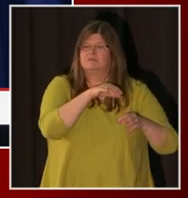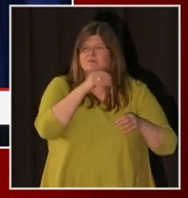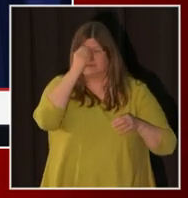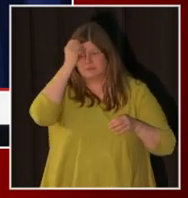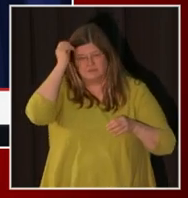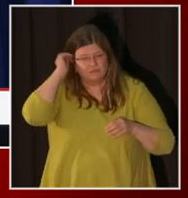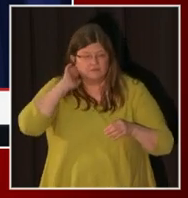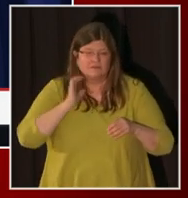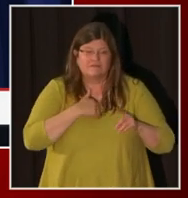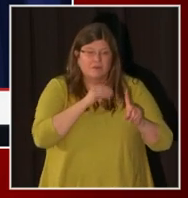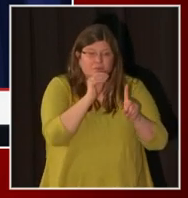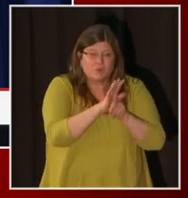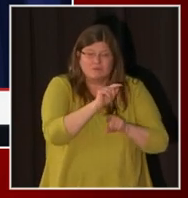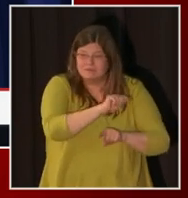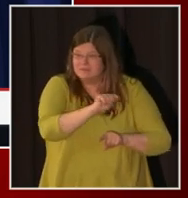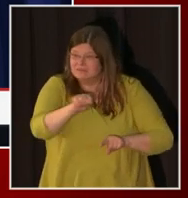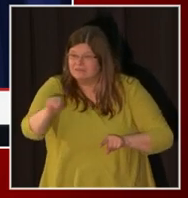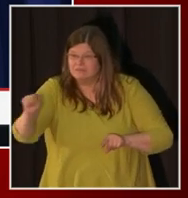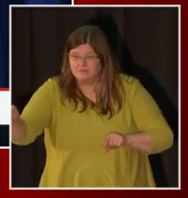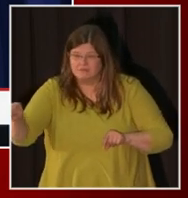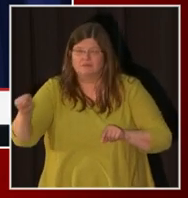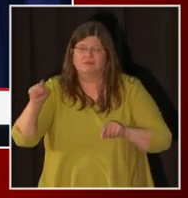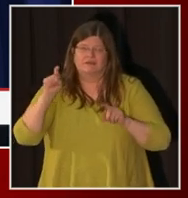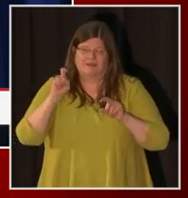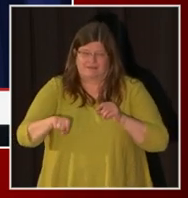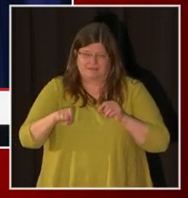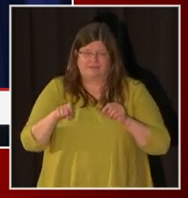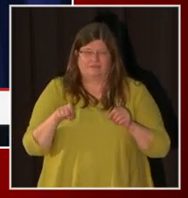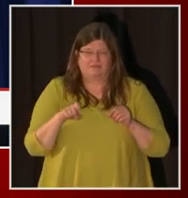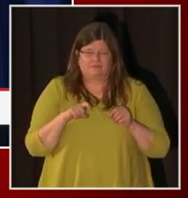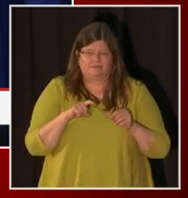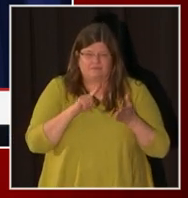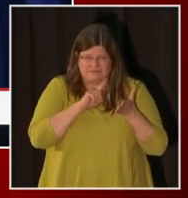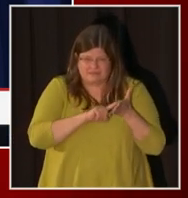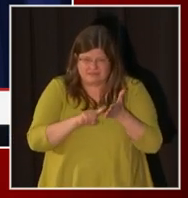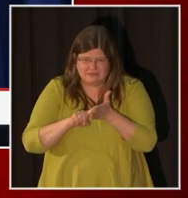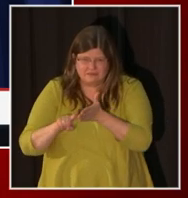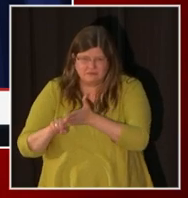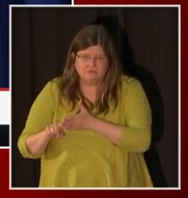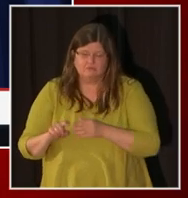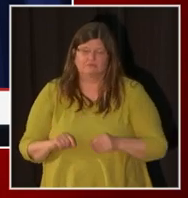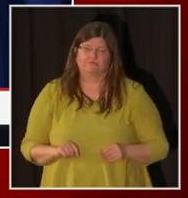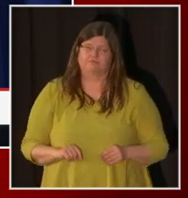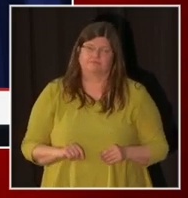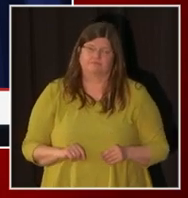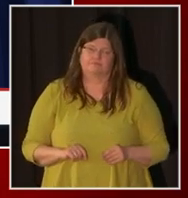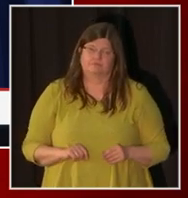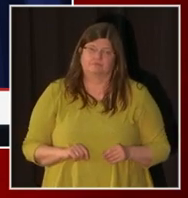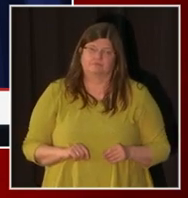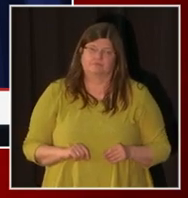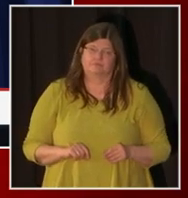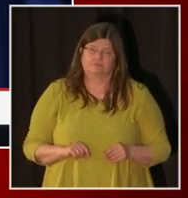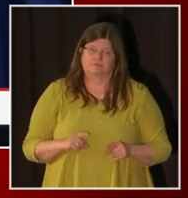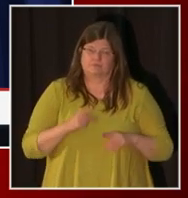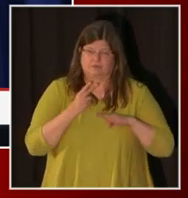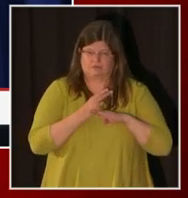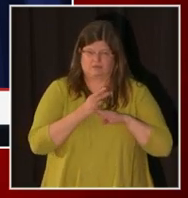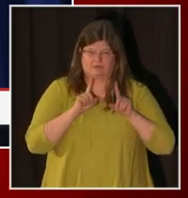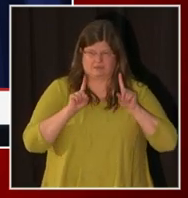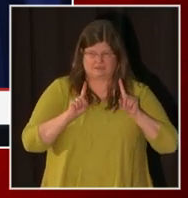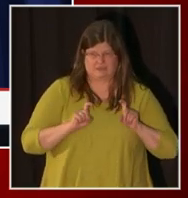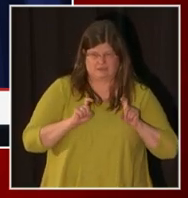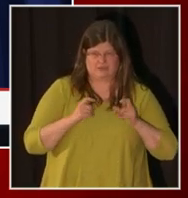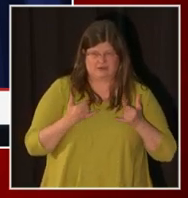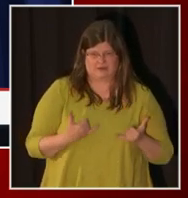infection when you're using diagnostic tests that test for current infection. I think I understand that. So the point is that even if